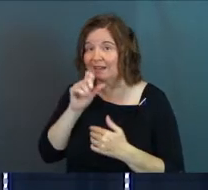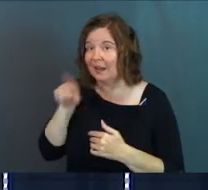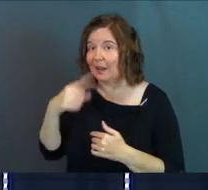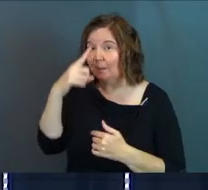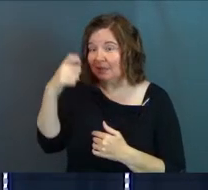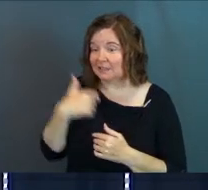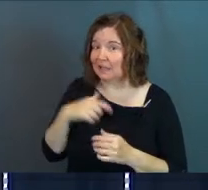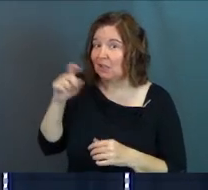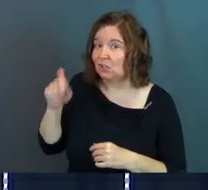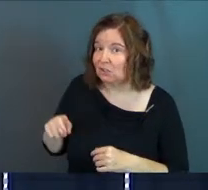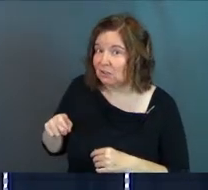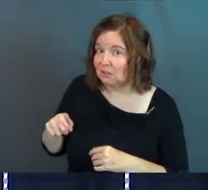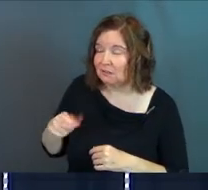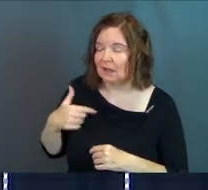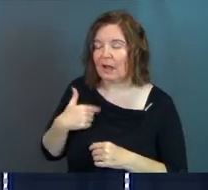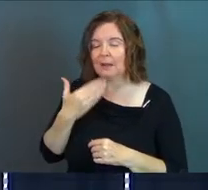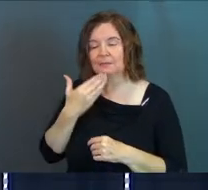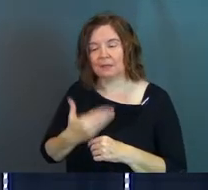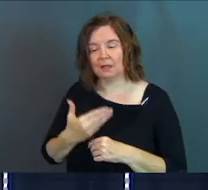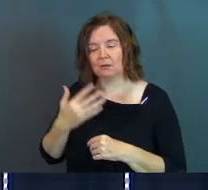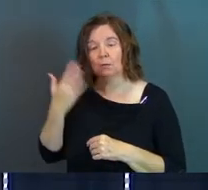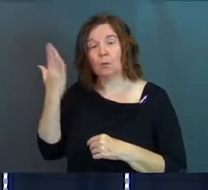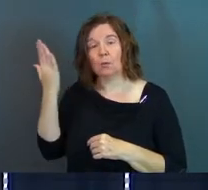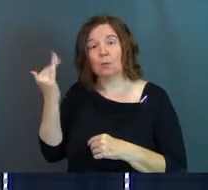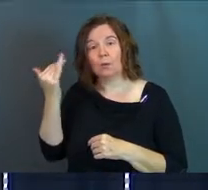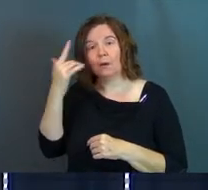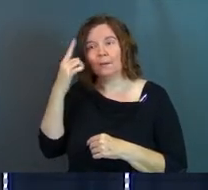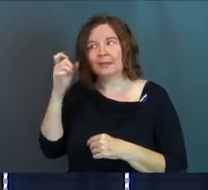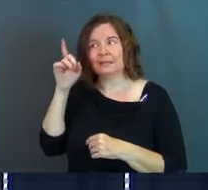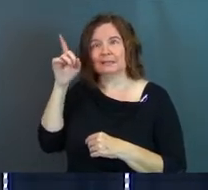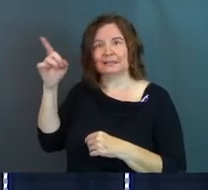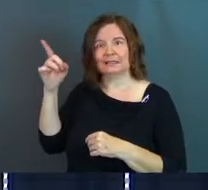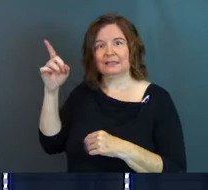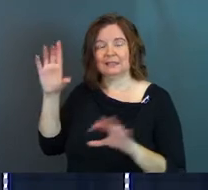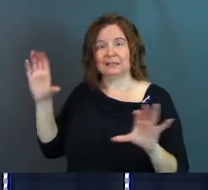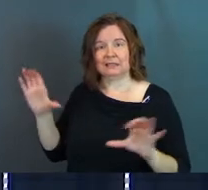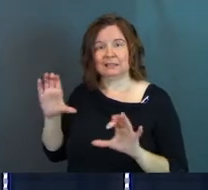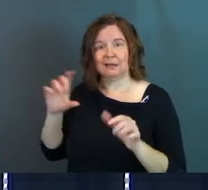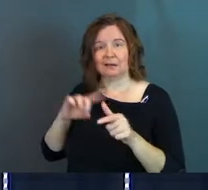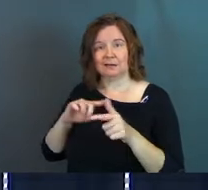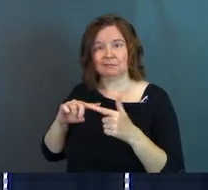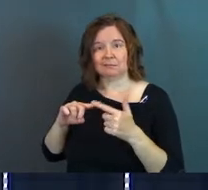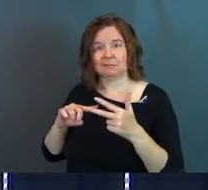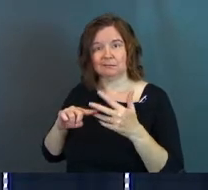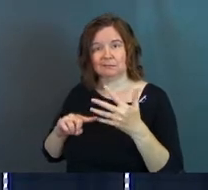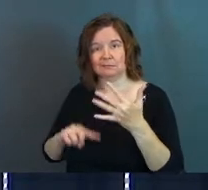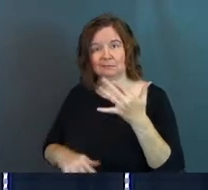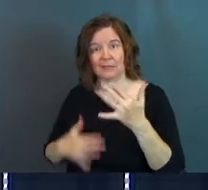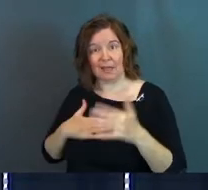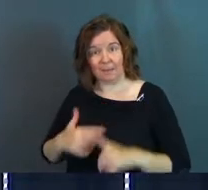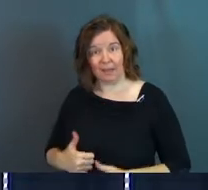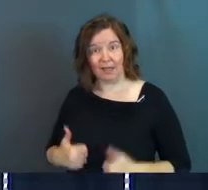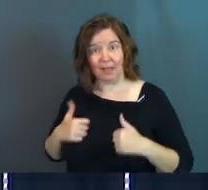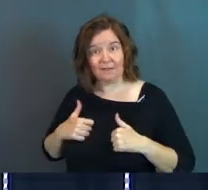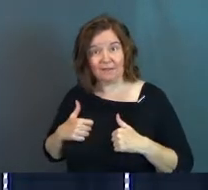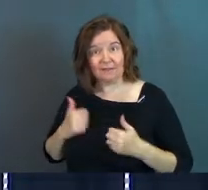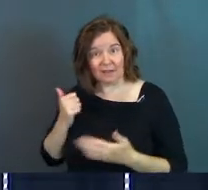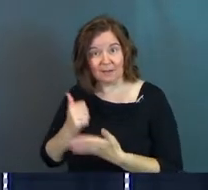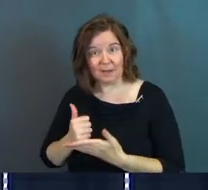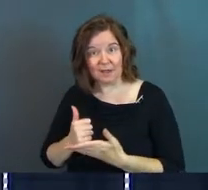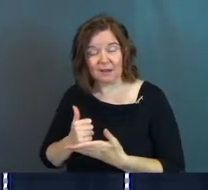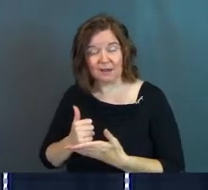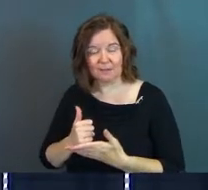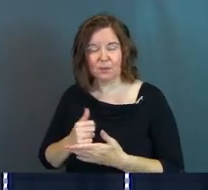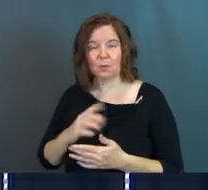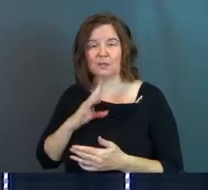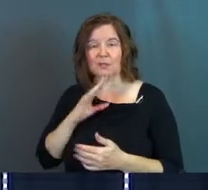just because I should. I'm saying thank you to God because he's done things in my life. Amen? We talked the